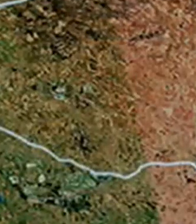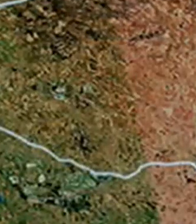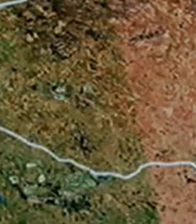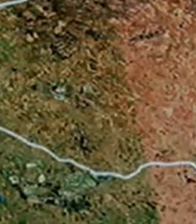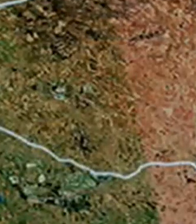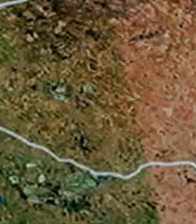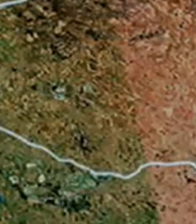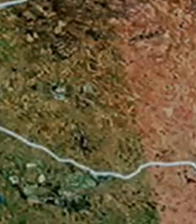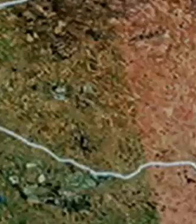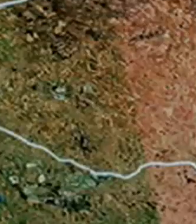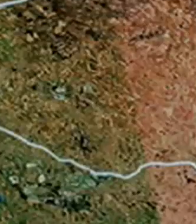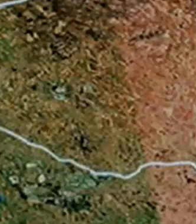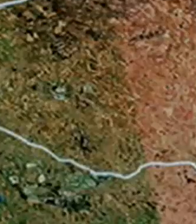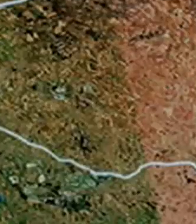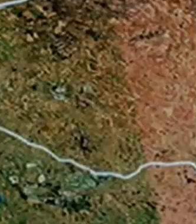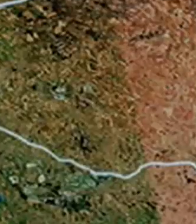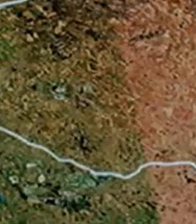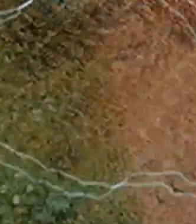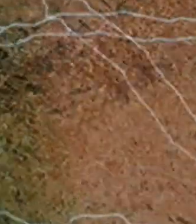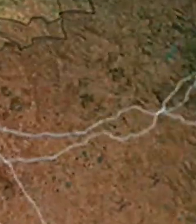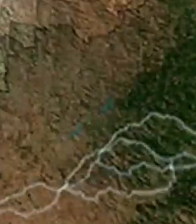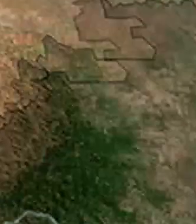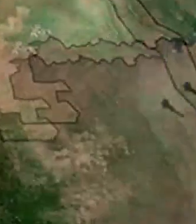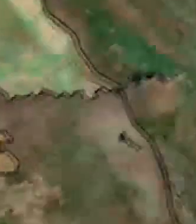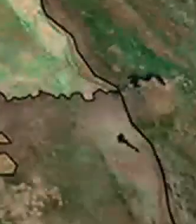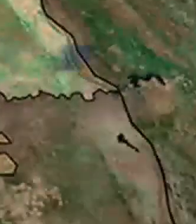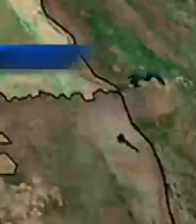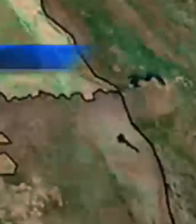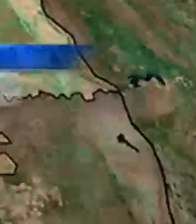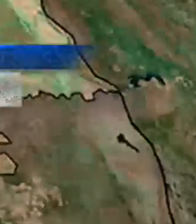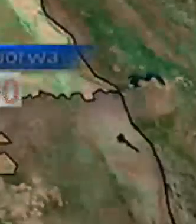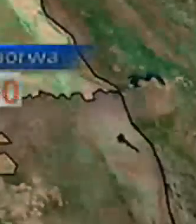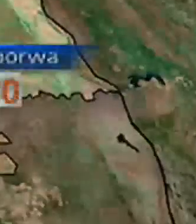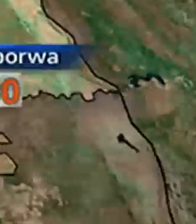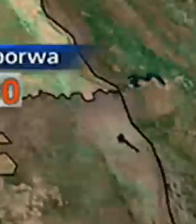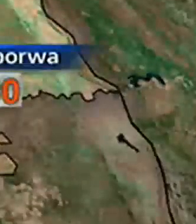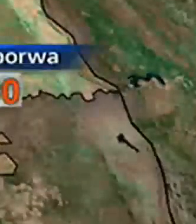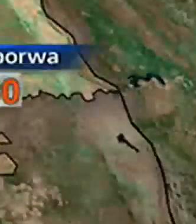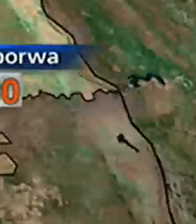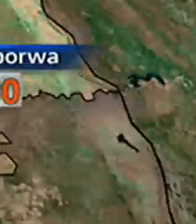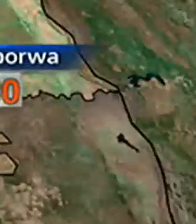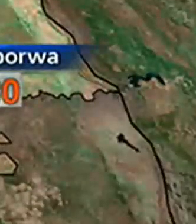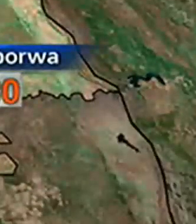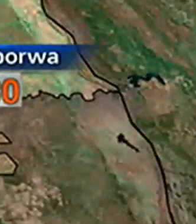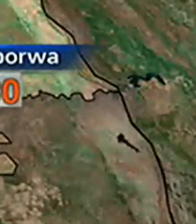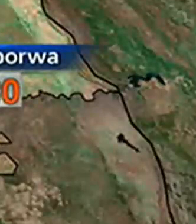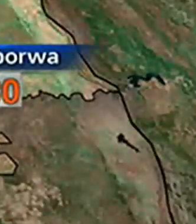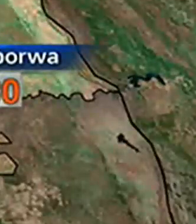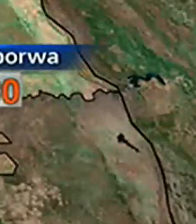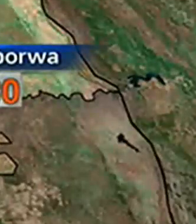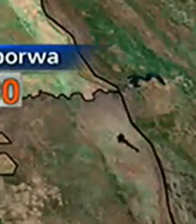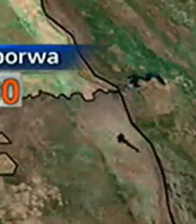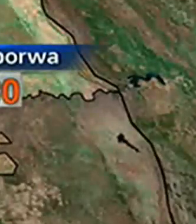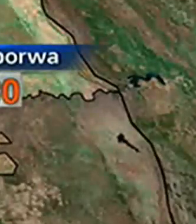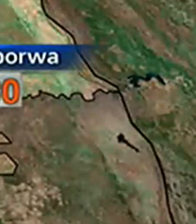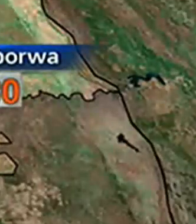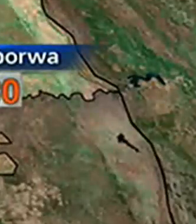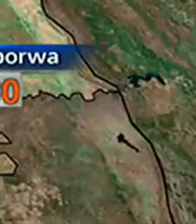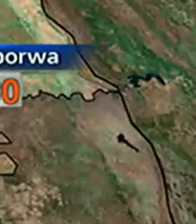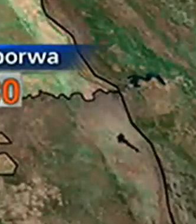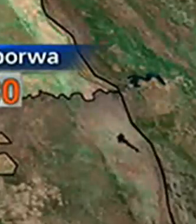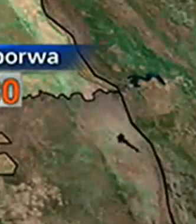gerata ke 27 laetša le tla fiša mosagare wa sekgalelela ka moswane re ya gona ka Limpopo province re go lebeletše o le ka Bohlabela ka dikarolong tša ka Bolephalale